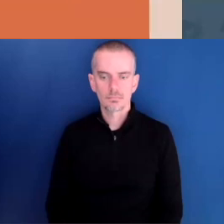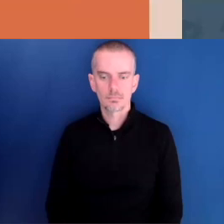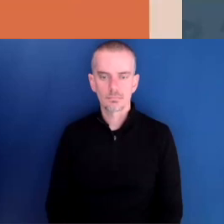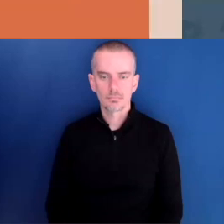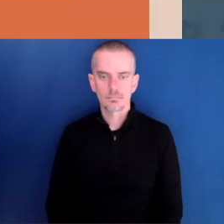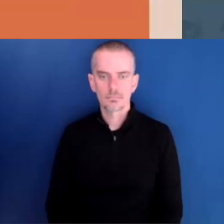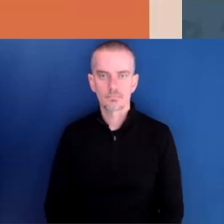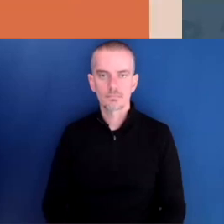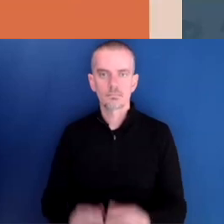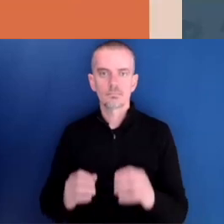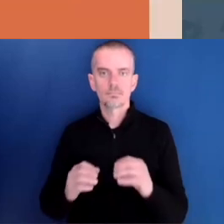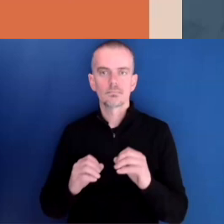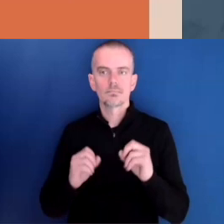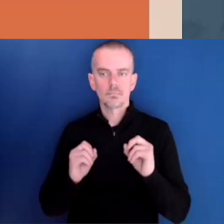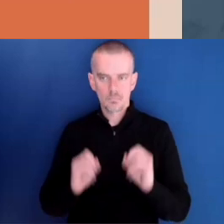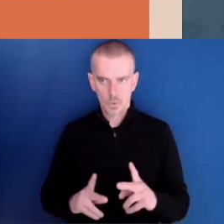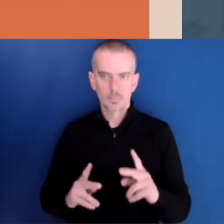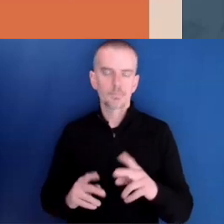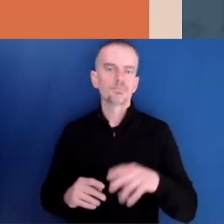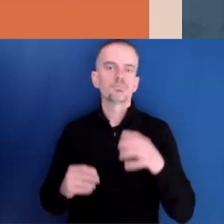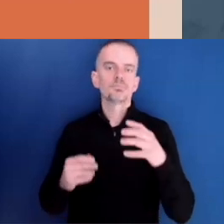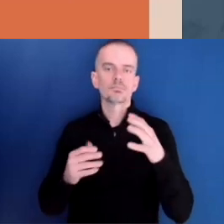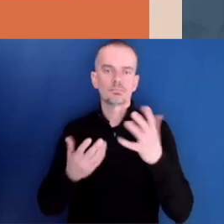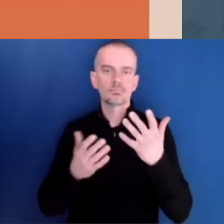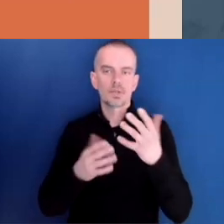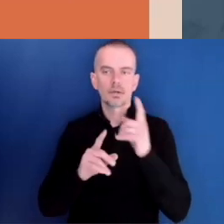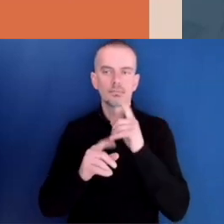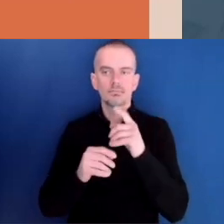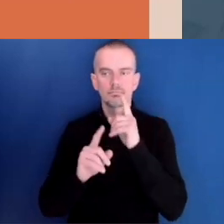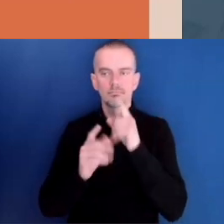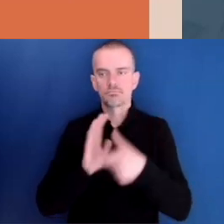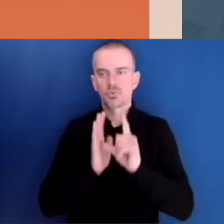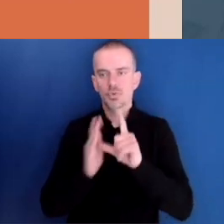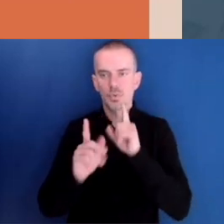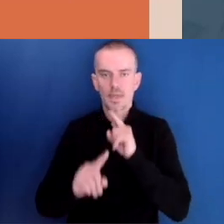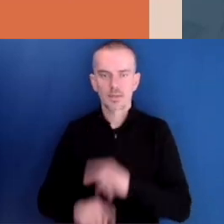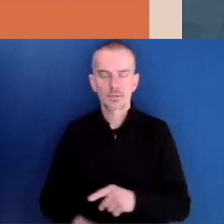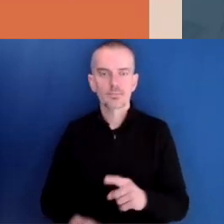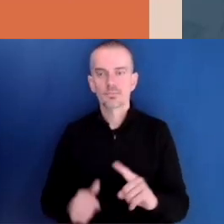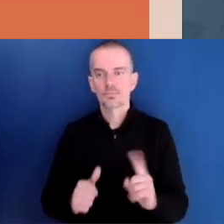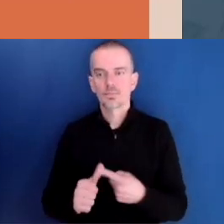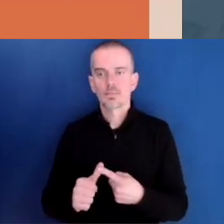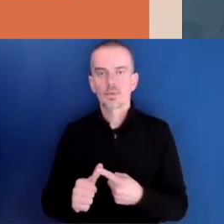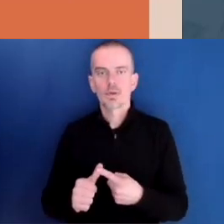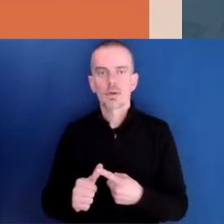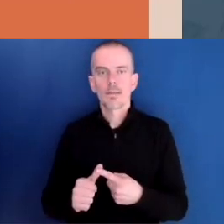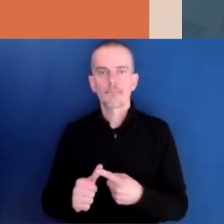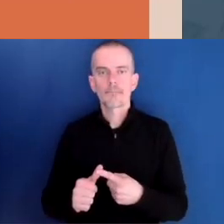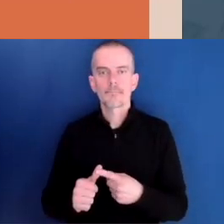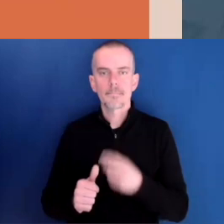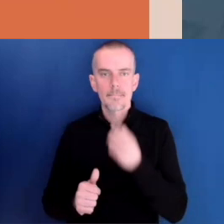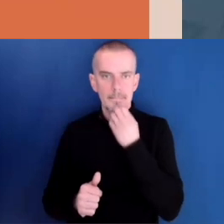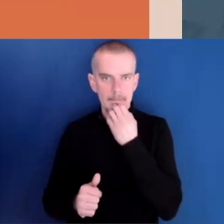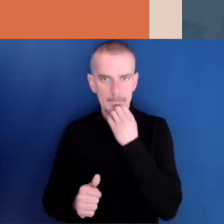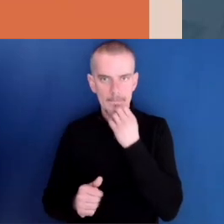Okay, let's go over these answers. So, starting with, oh,